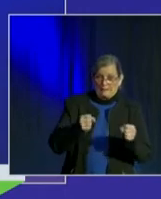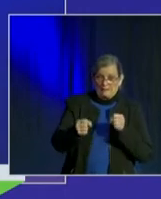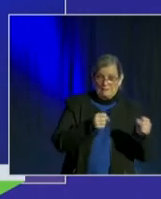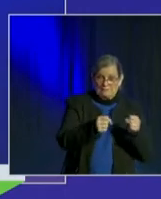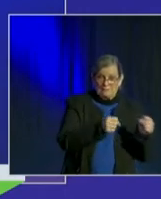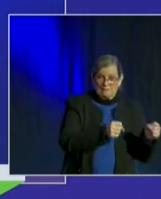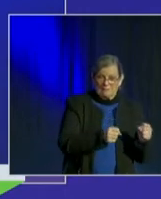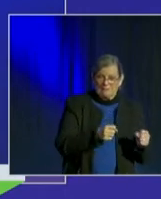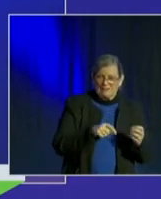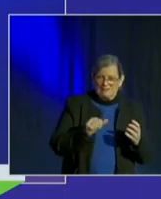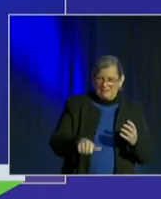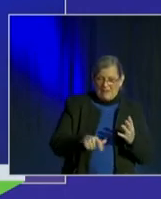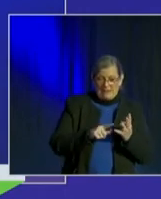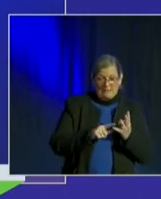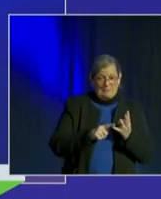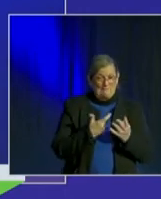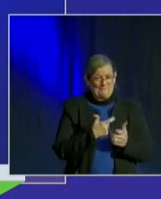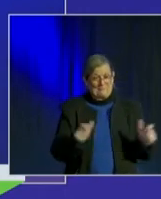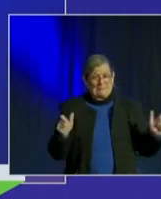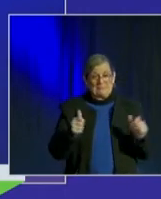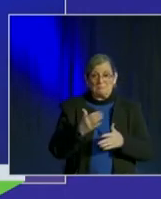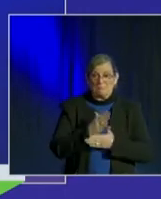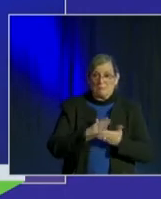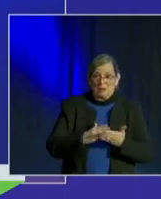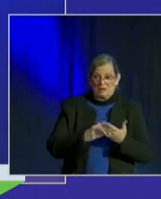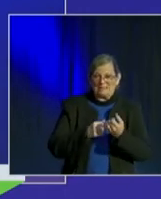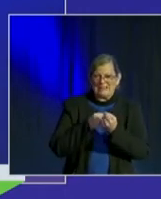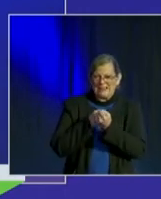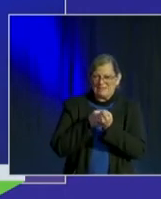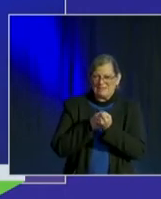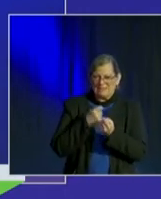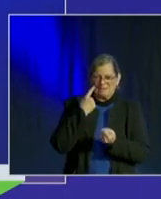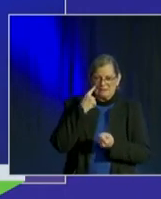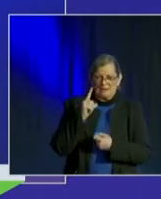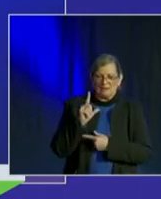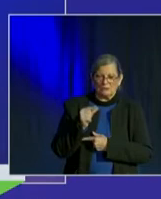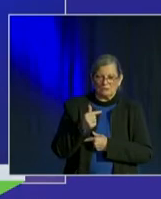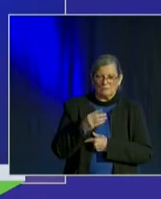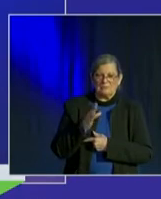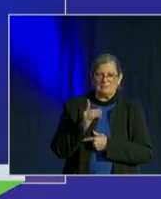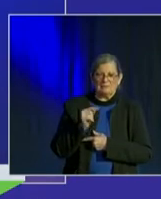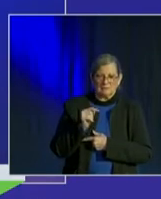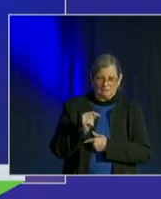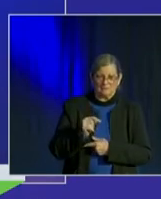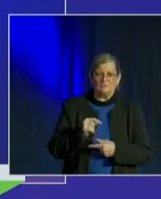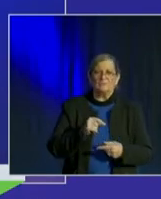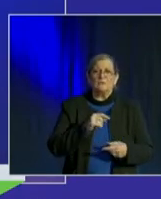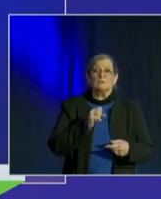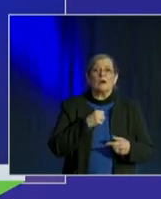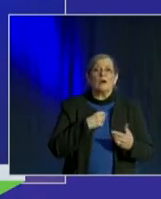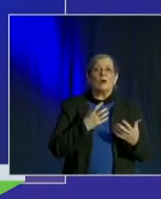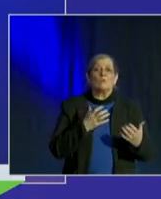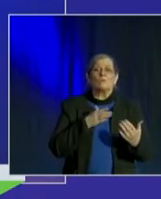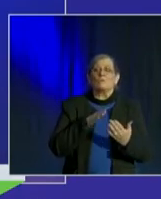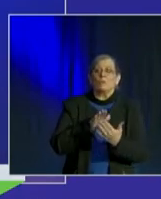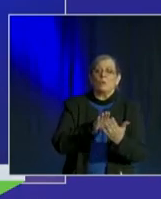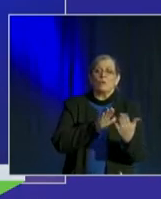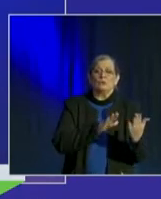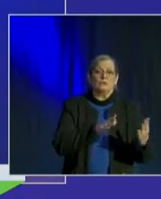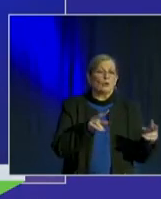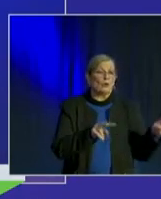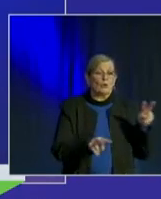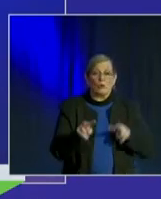big component of the advocacy that we've gotten. So our approach is to look at all of